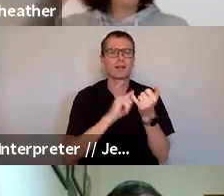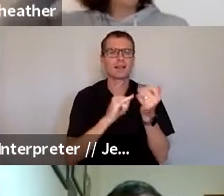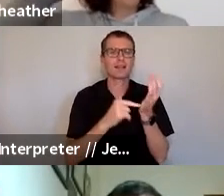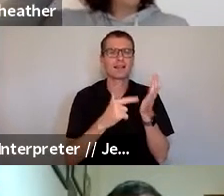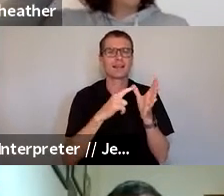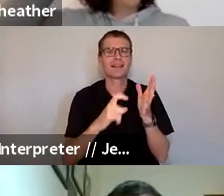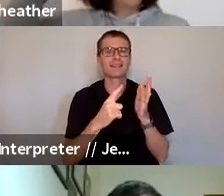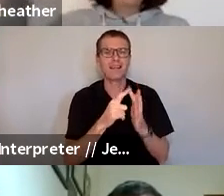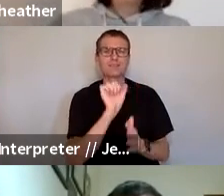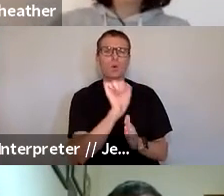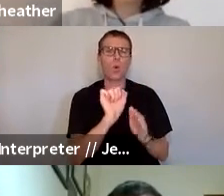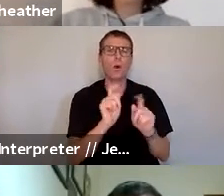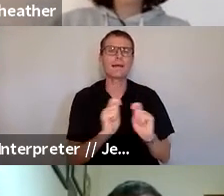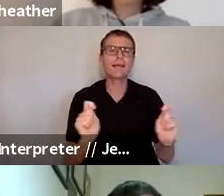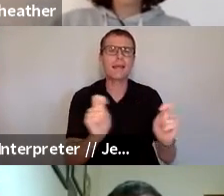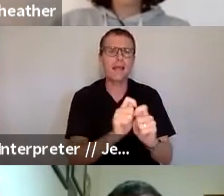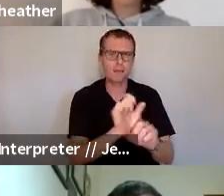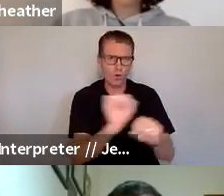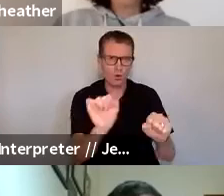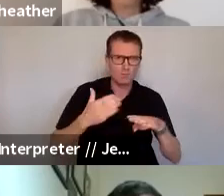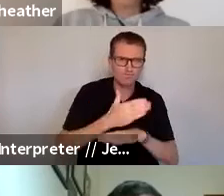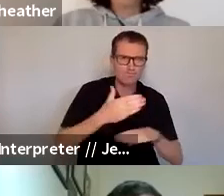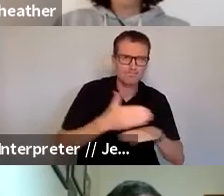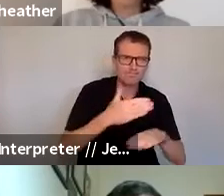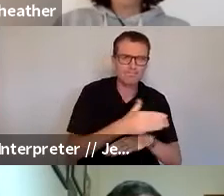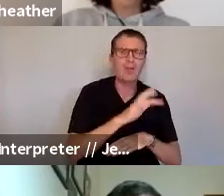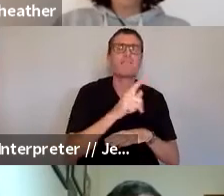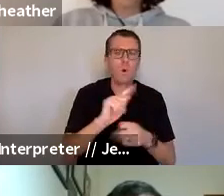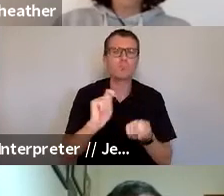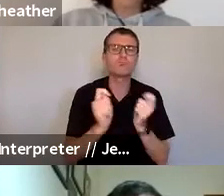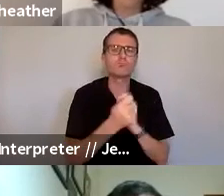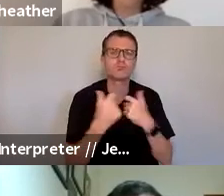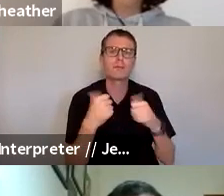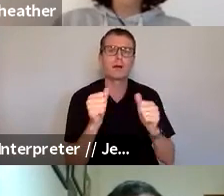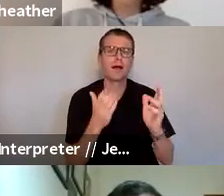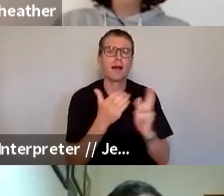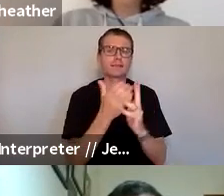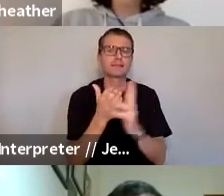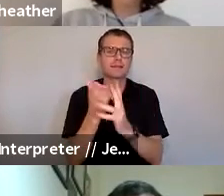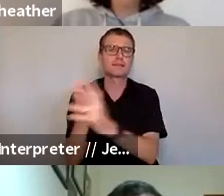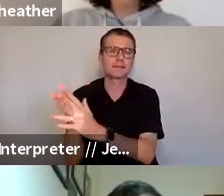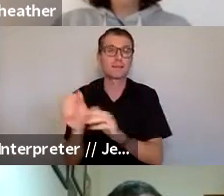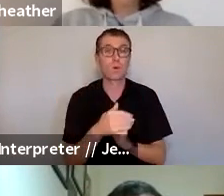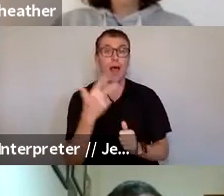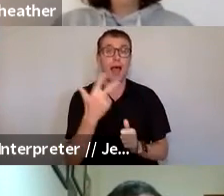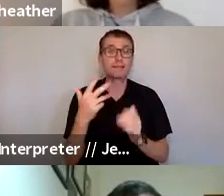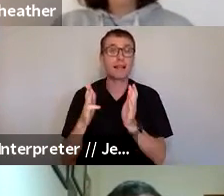Access as well. I've come to learn some amazing things through your company over the last 18 months.